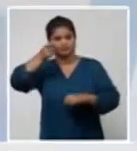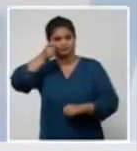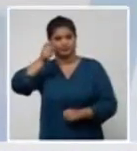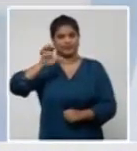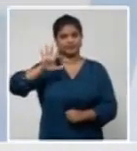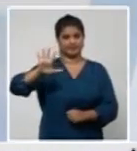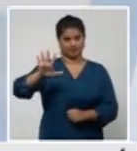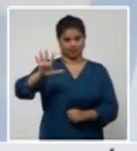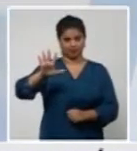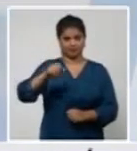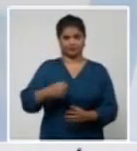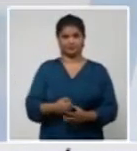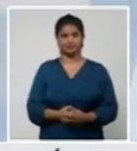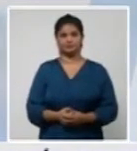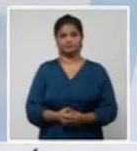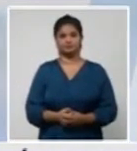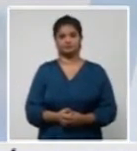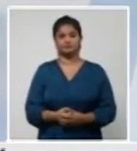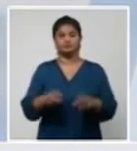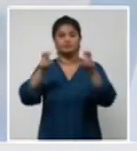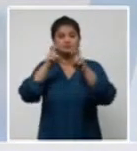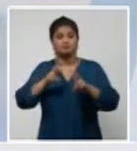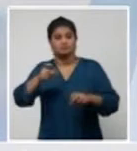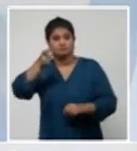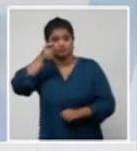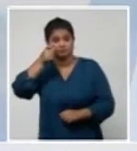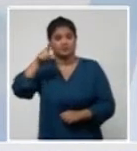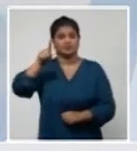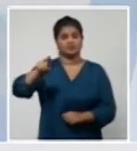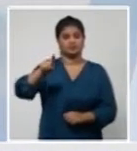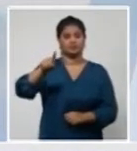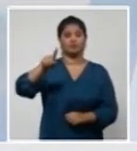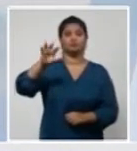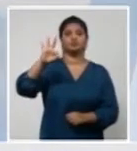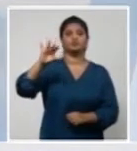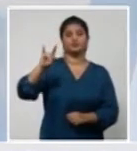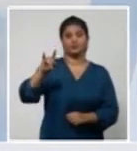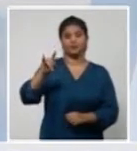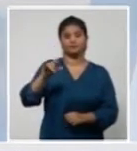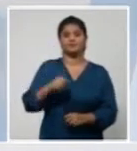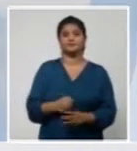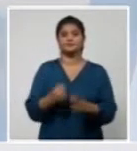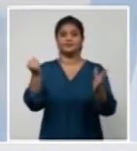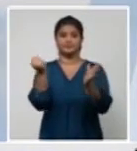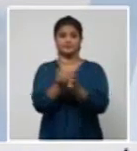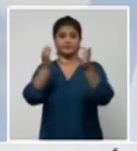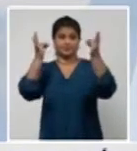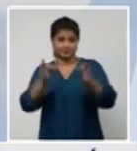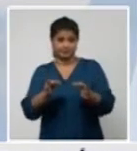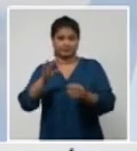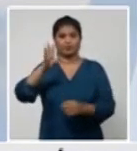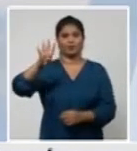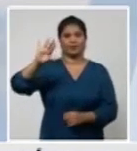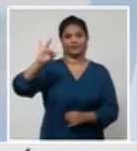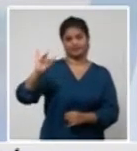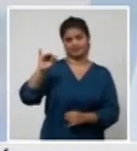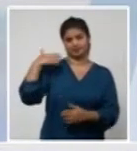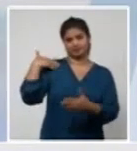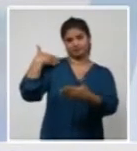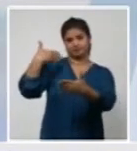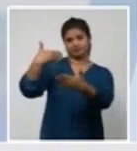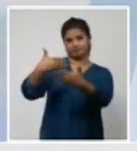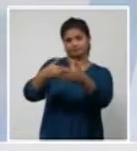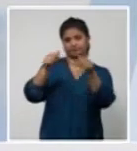Today, 181 patients continue to be hospitalized in Cuba. 5 are under